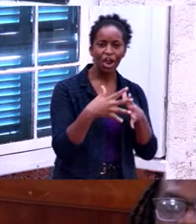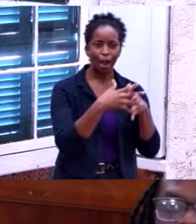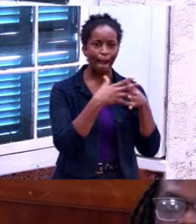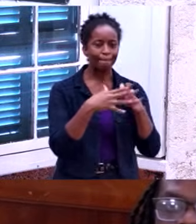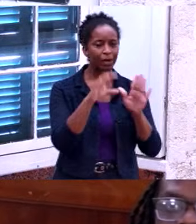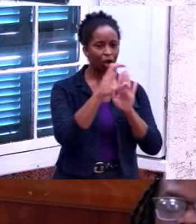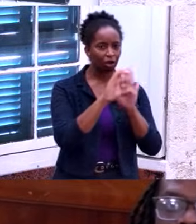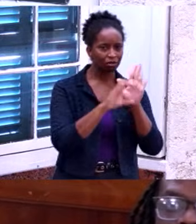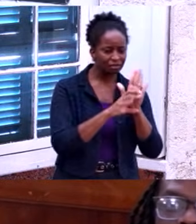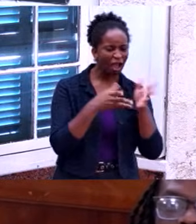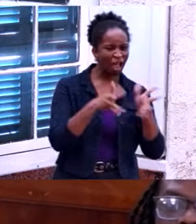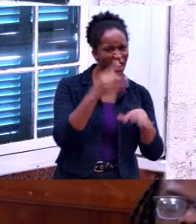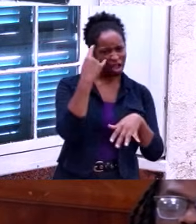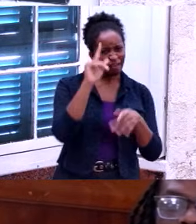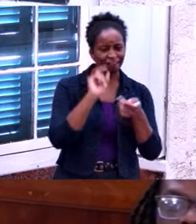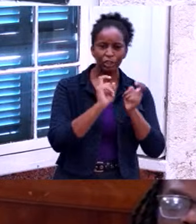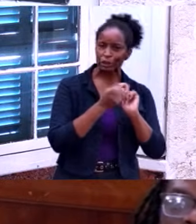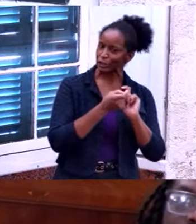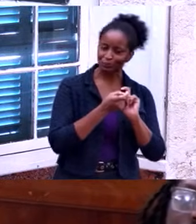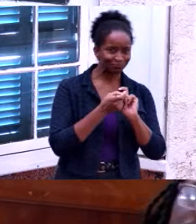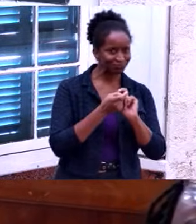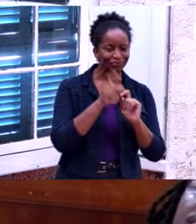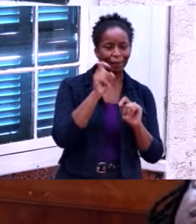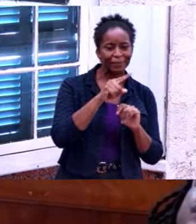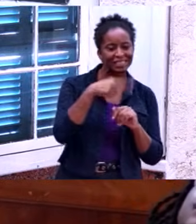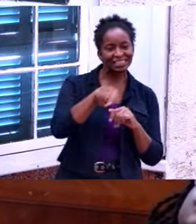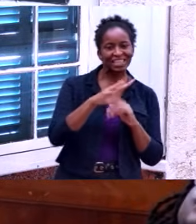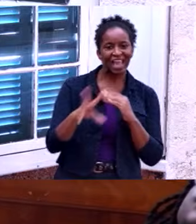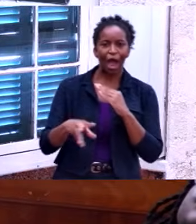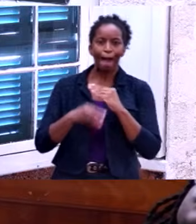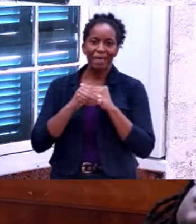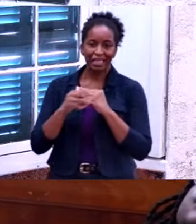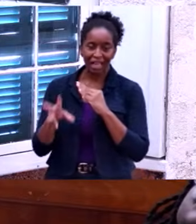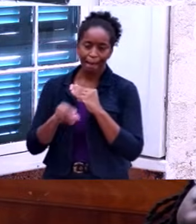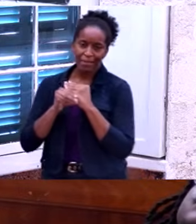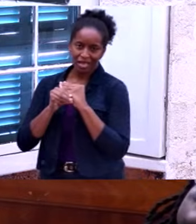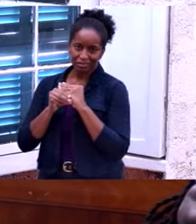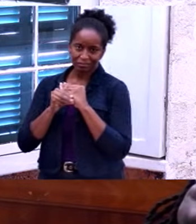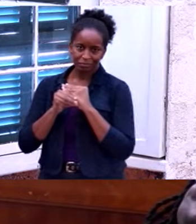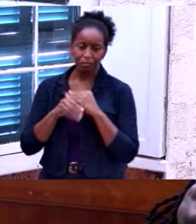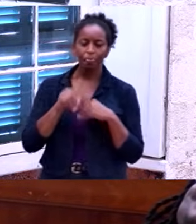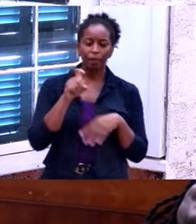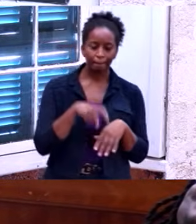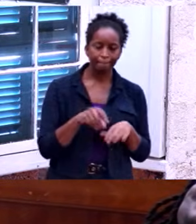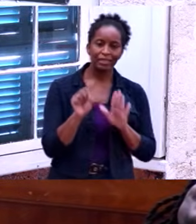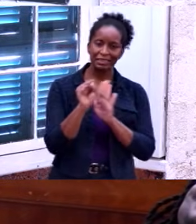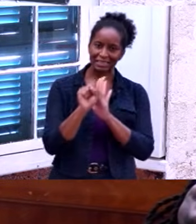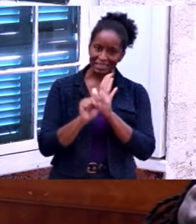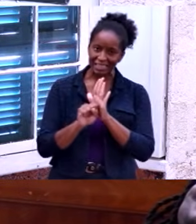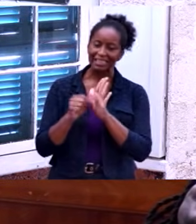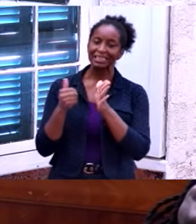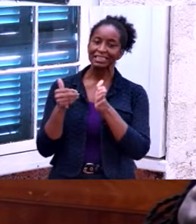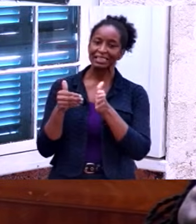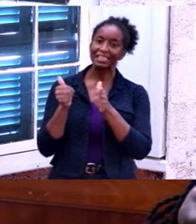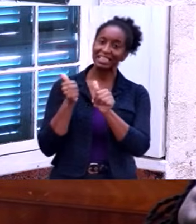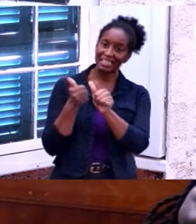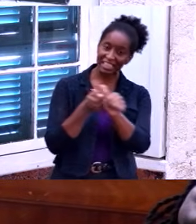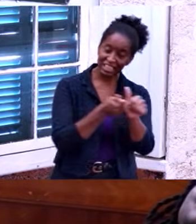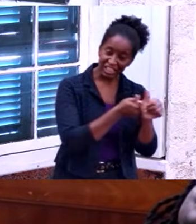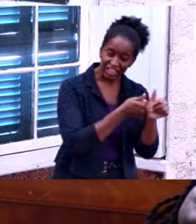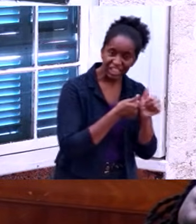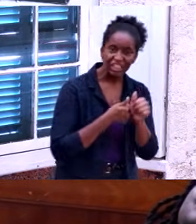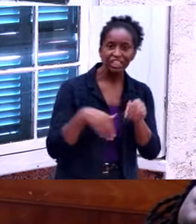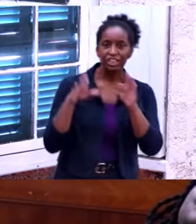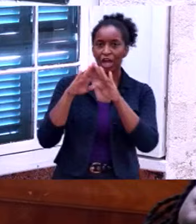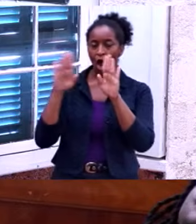it by amendment, and in order to get an amendment, each state must vote on it in the legislature, House and Senate, all 50 states, and then in the